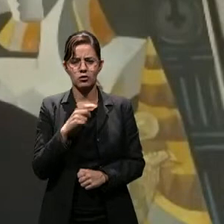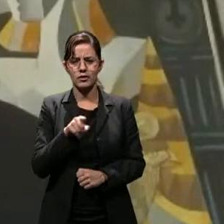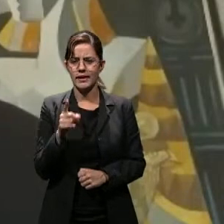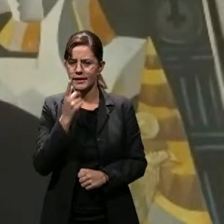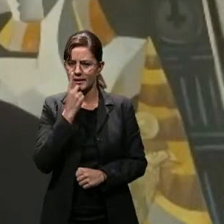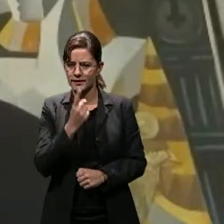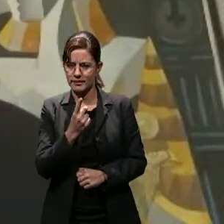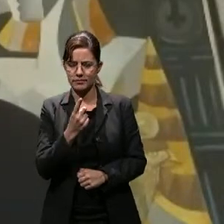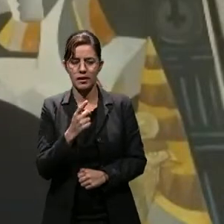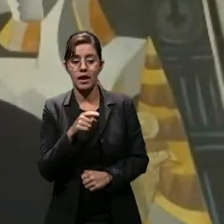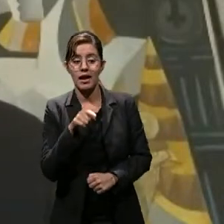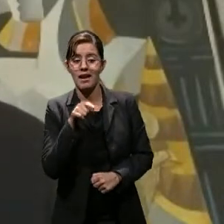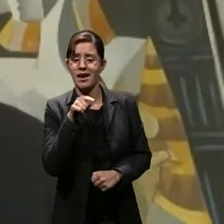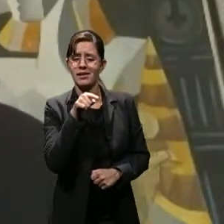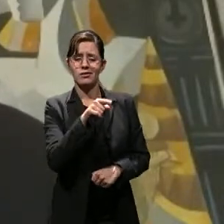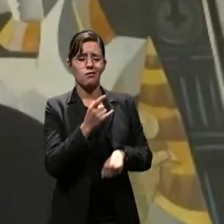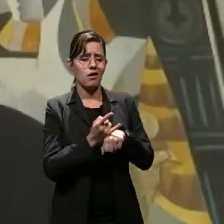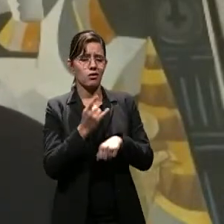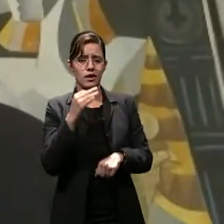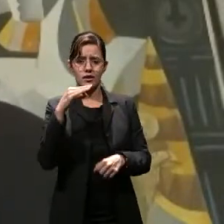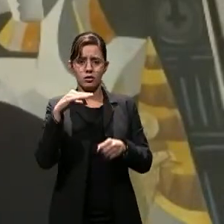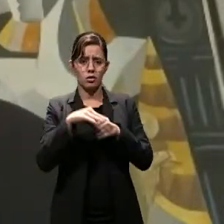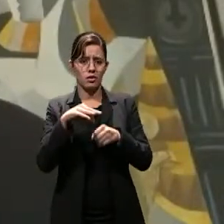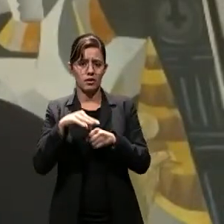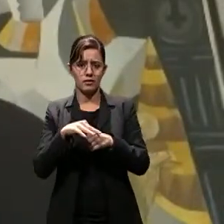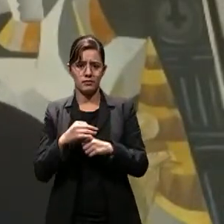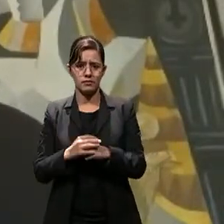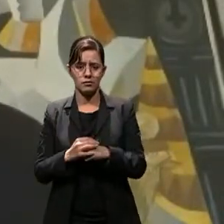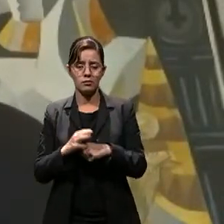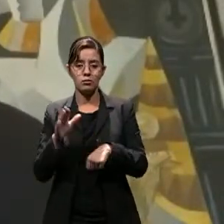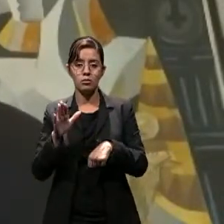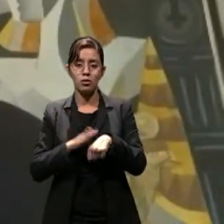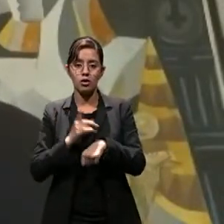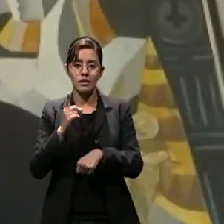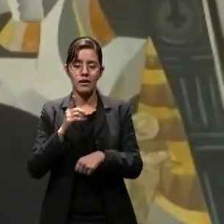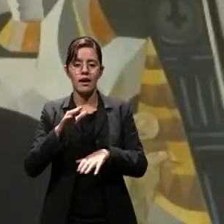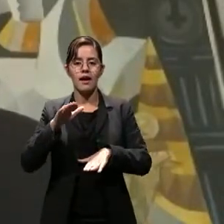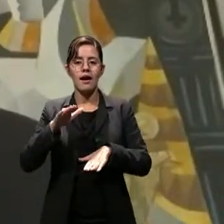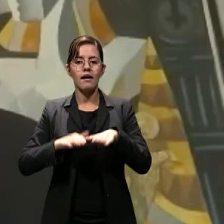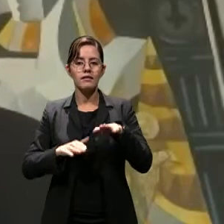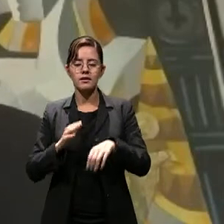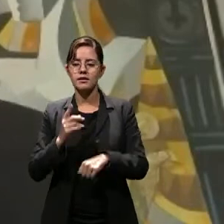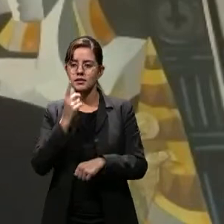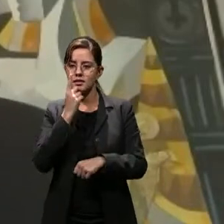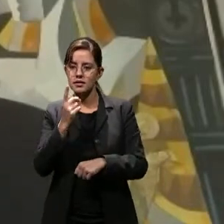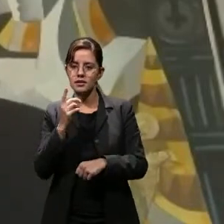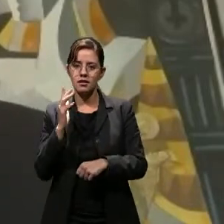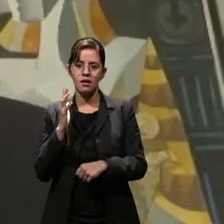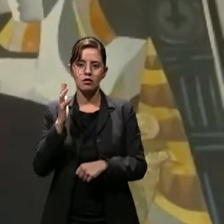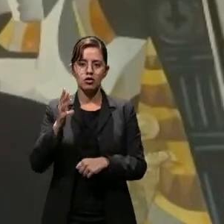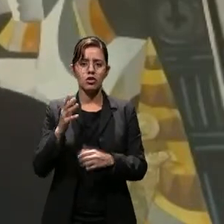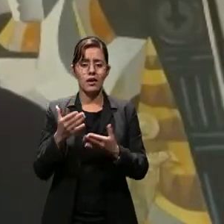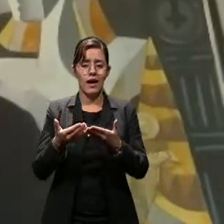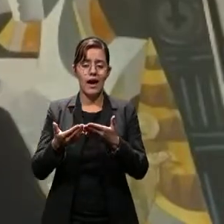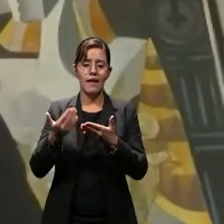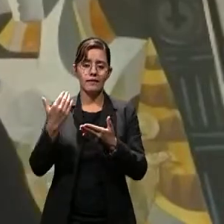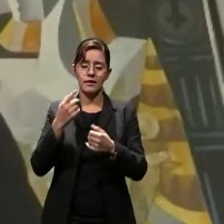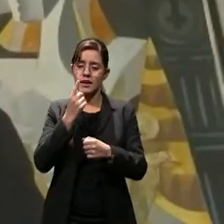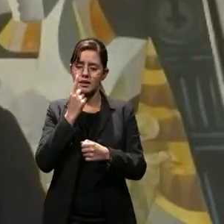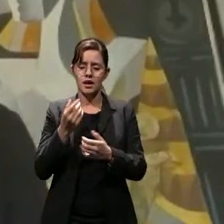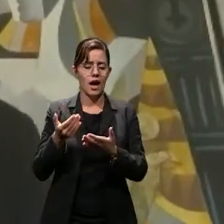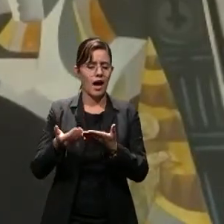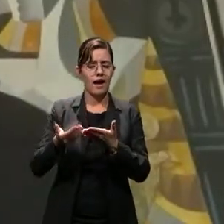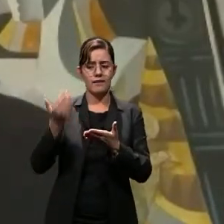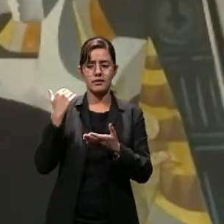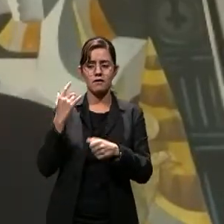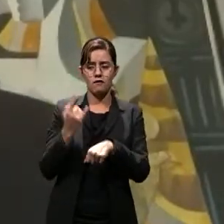an electoral fraud, because many times it is said in the future. I mean, they are referring to it in the